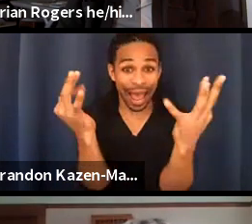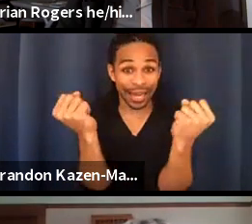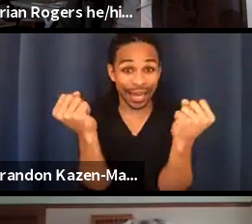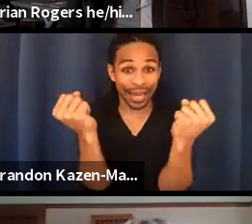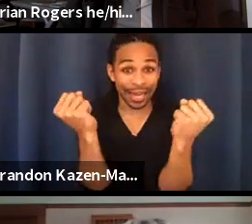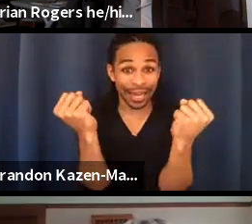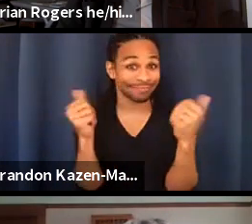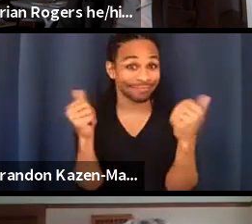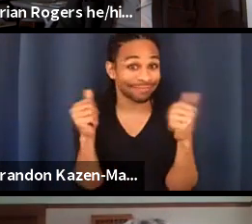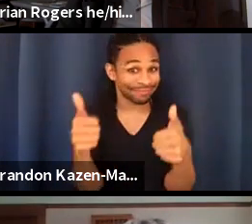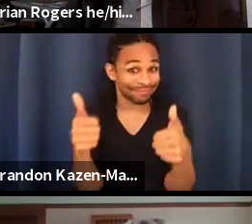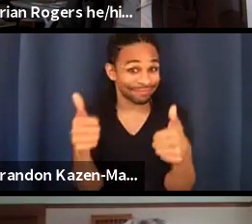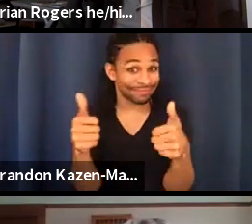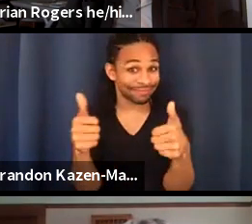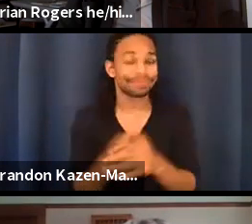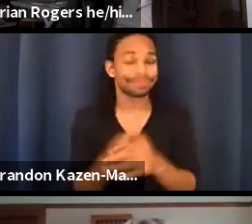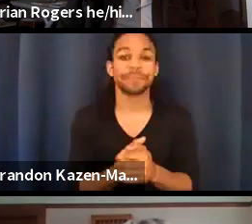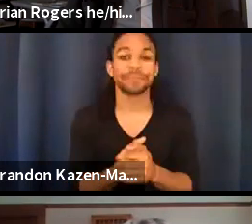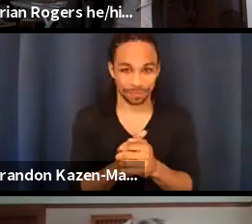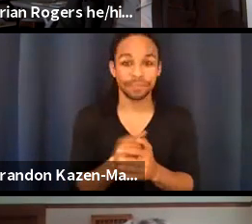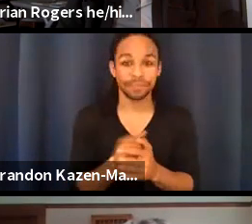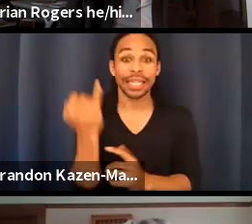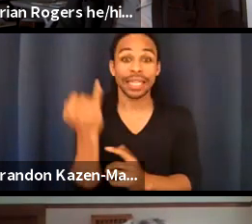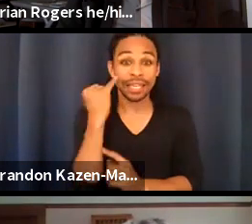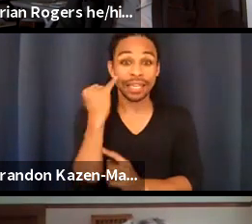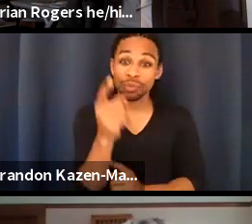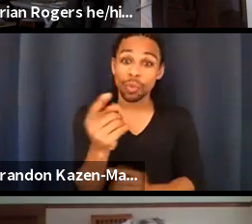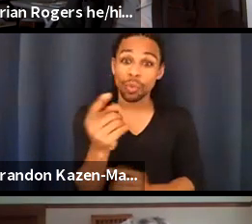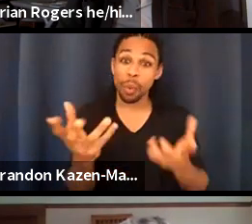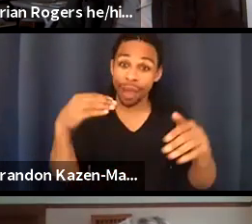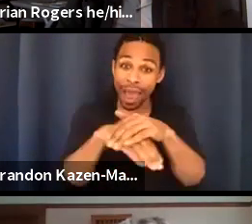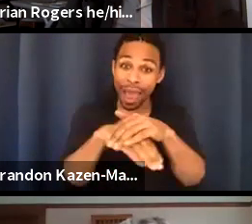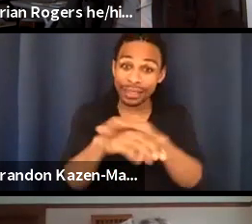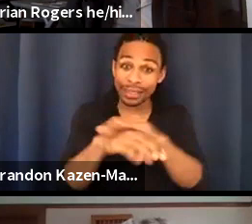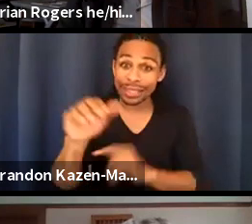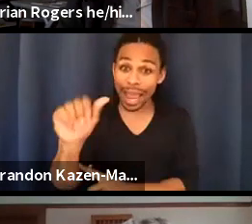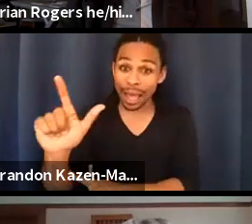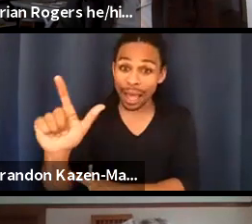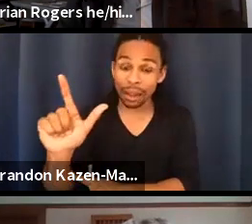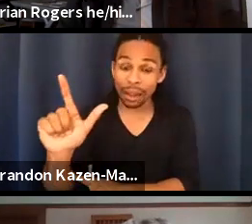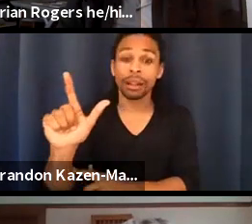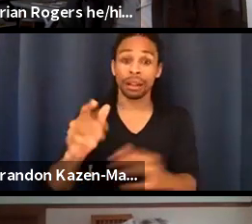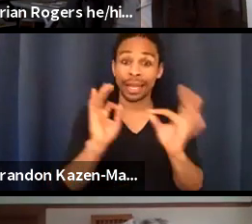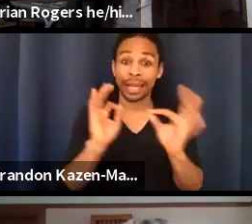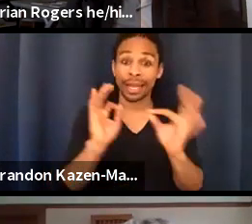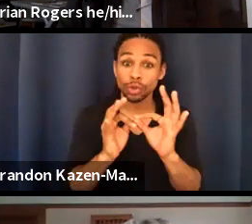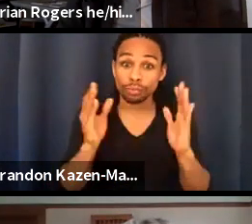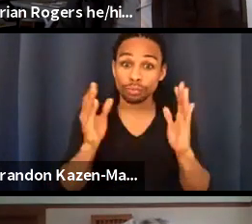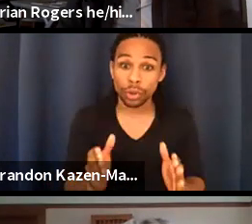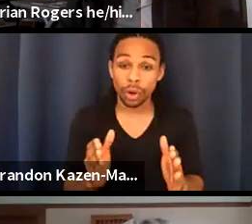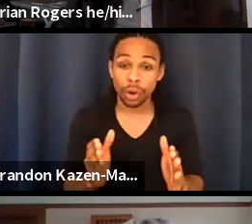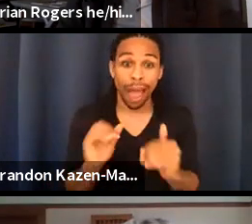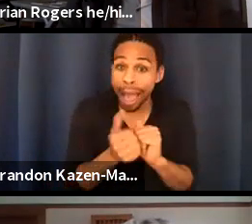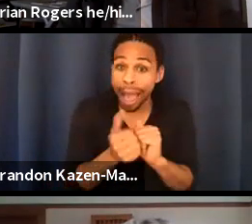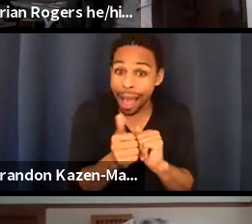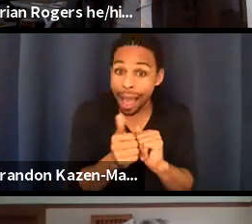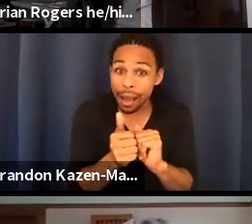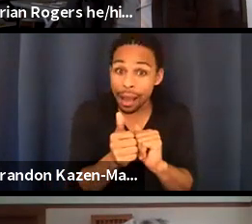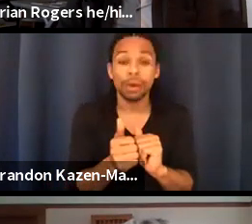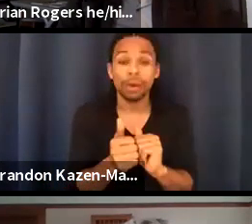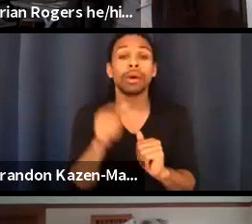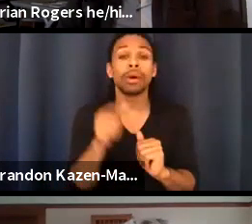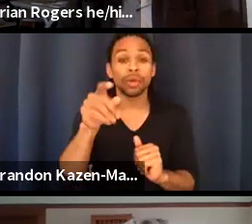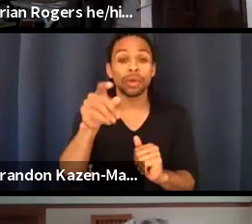to access the American Sign Language portion, you can pin the video of